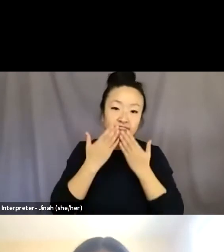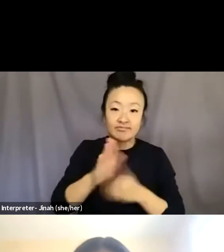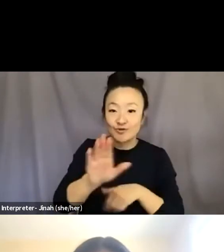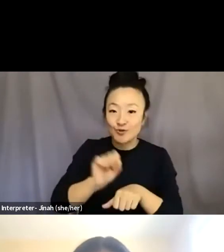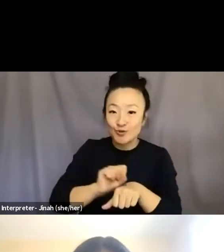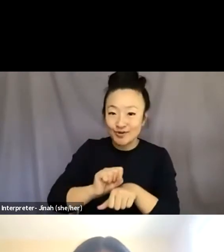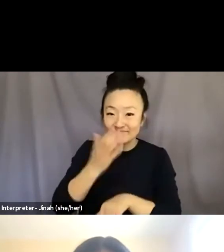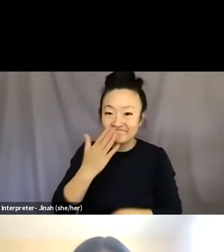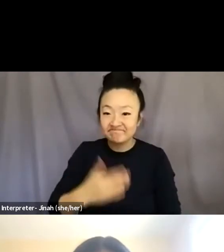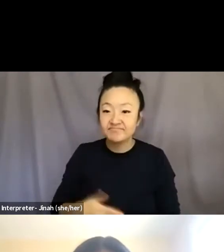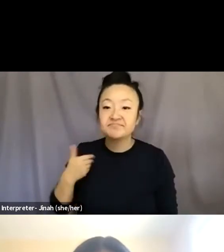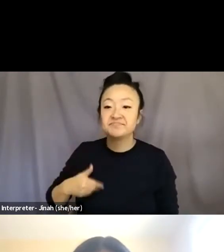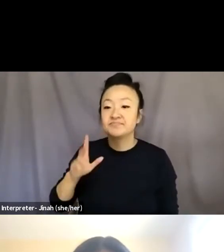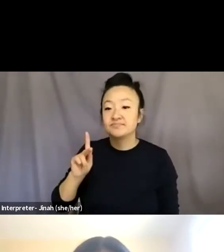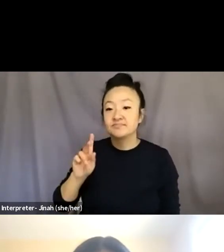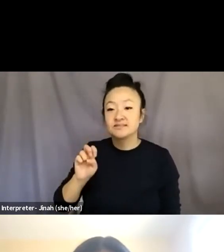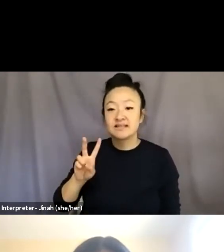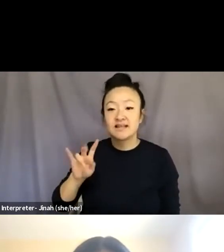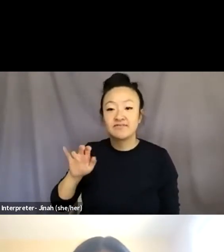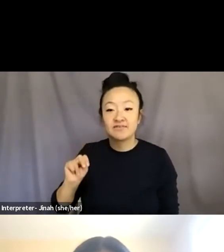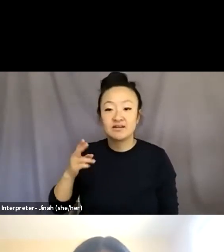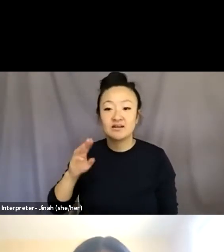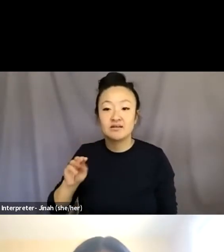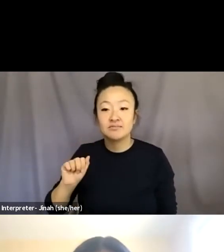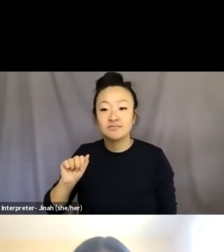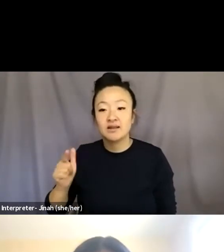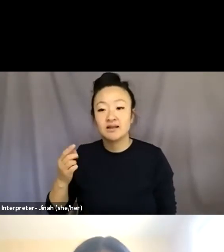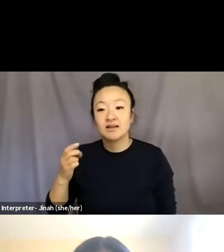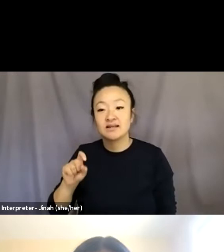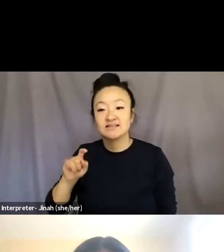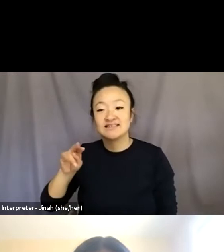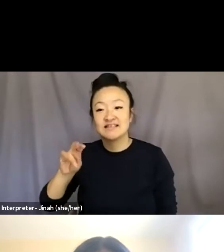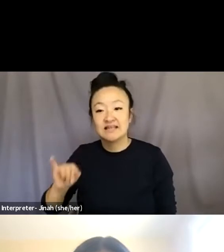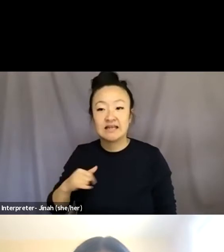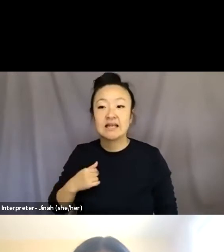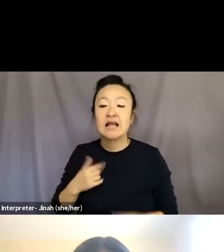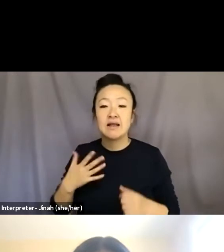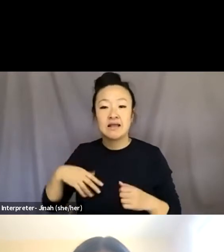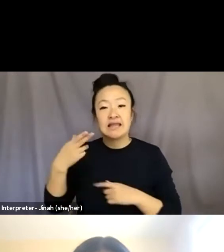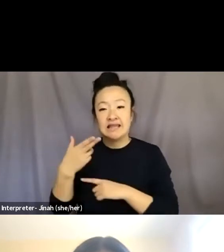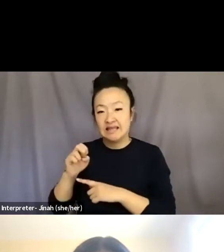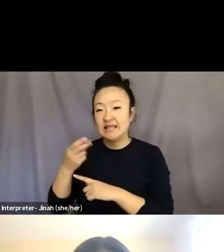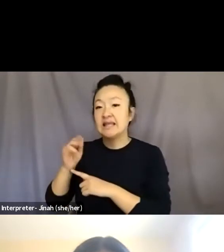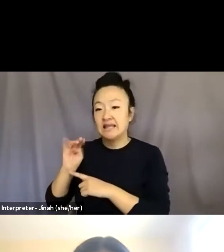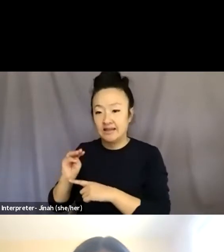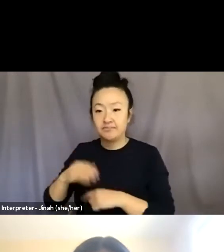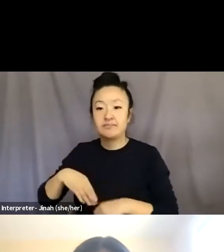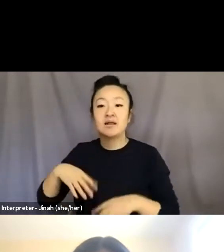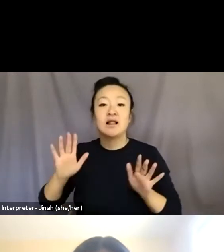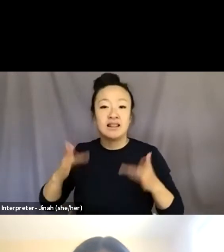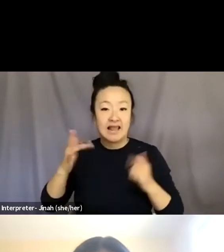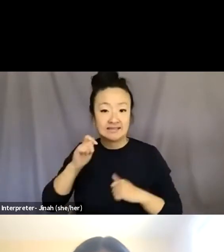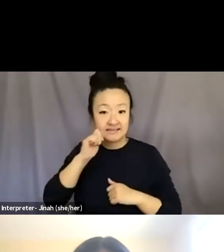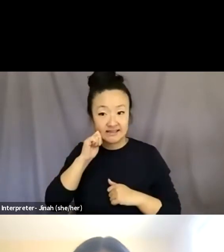doing. My name is Kevin Malgesini. I use he, him pronouns. I am a light-skinned white man with short brown hair wearing a light gray